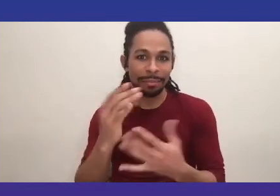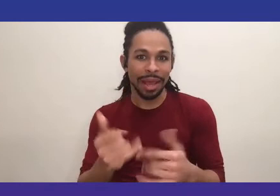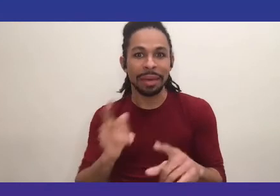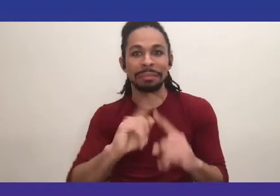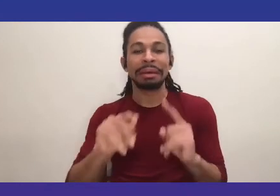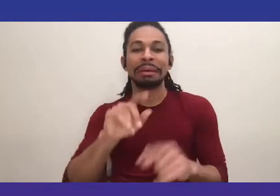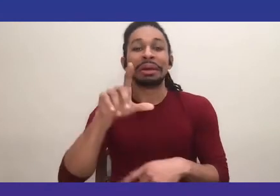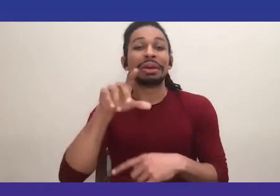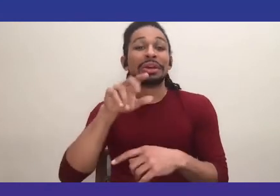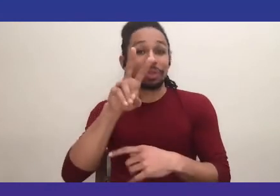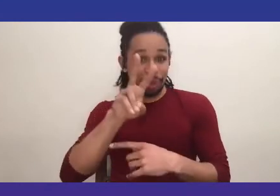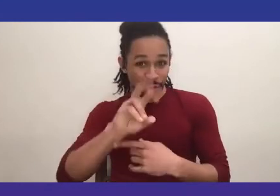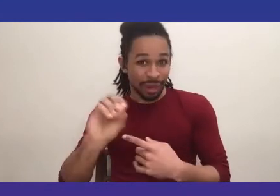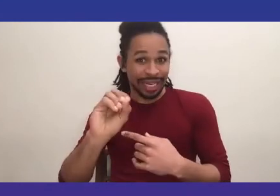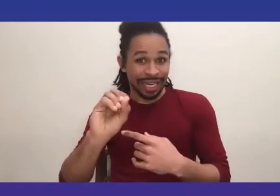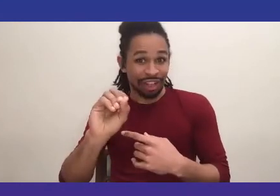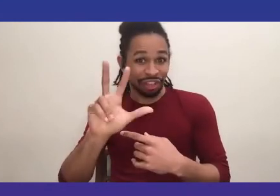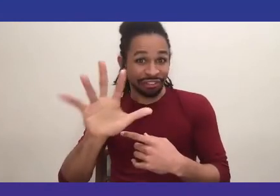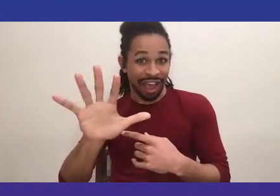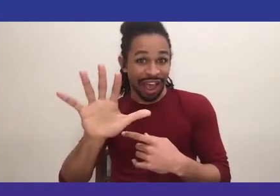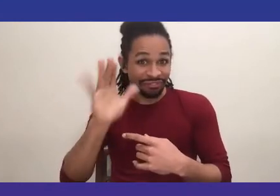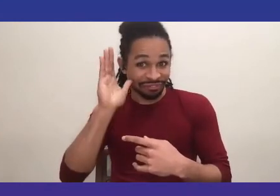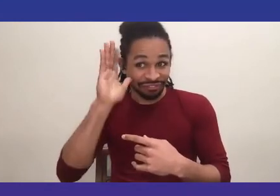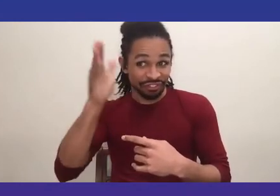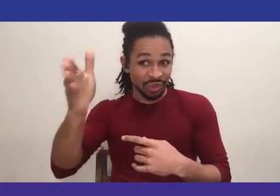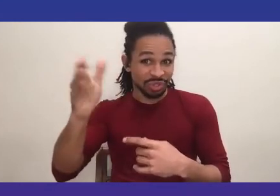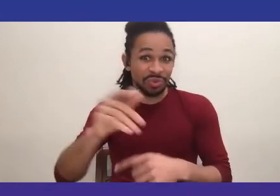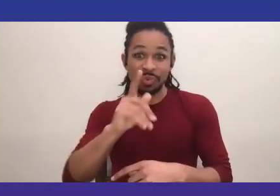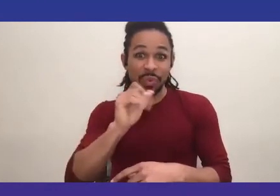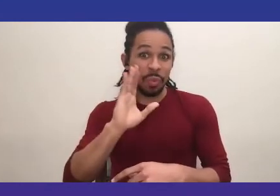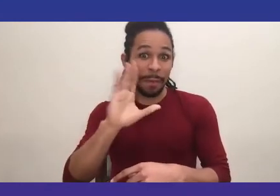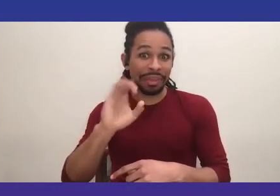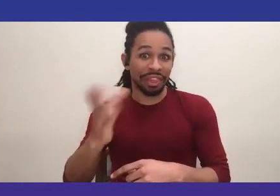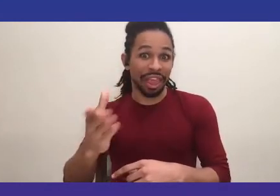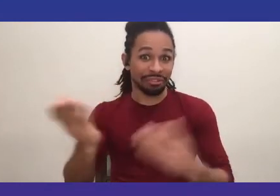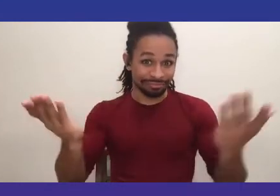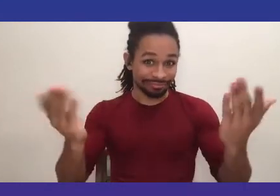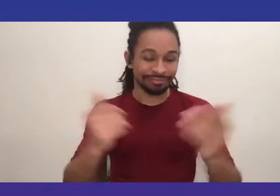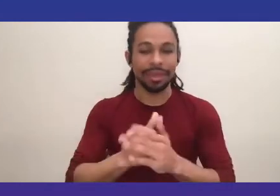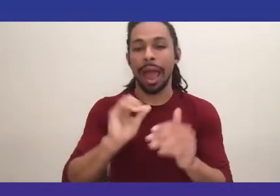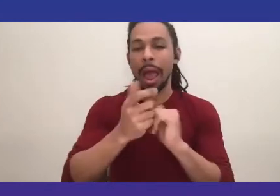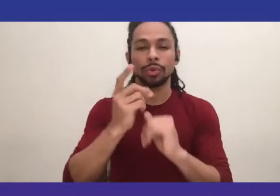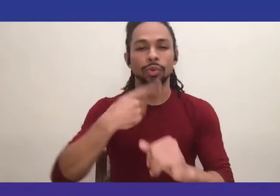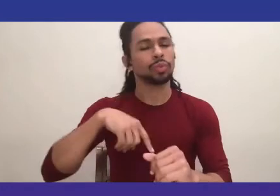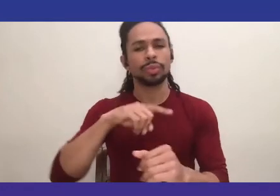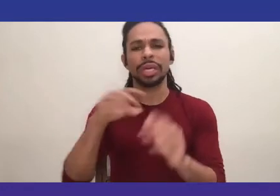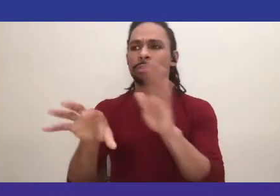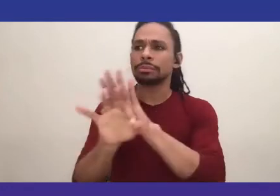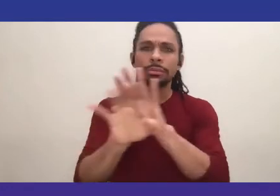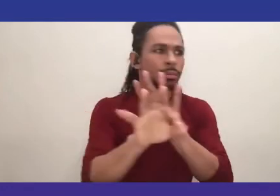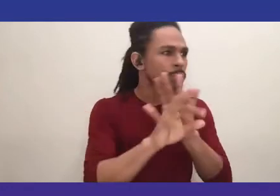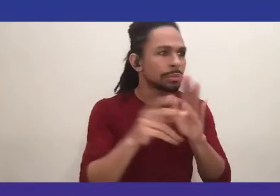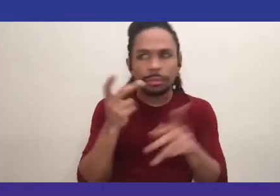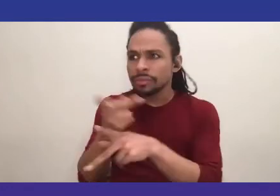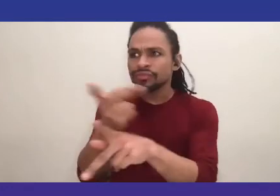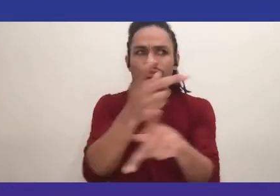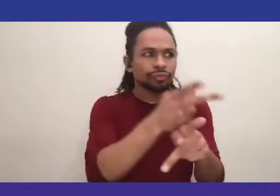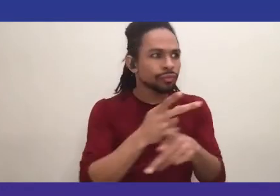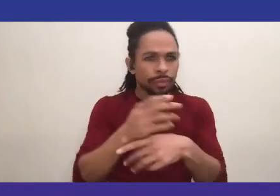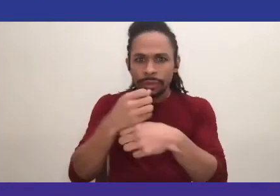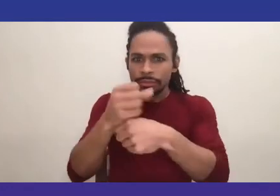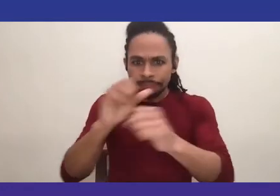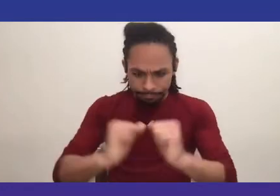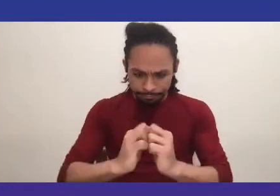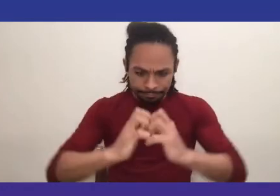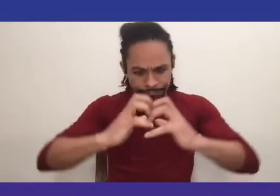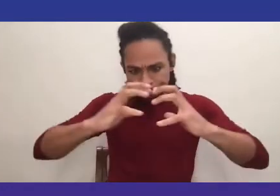that space? And yeah, how do we cultivate that to be, what does that look like? How do we cultivate that